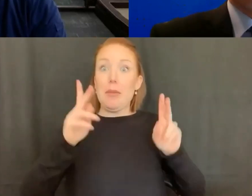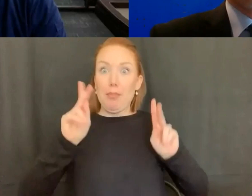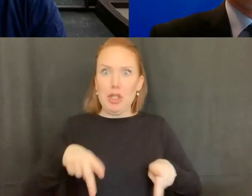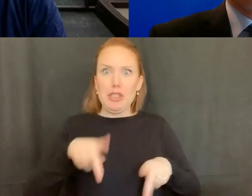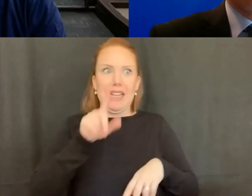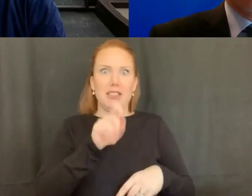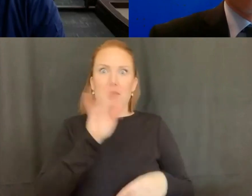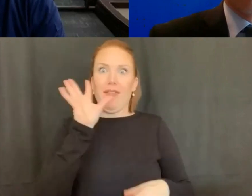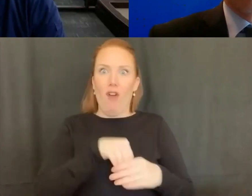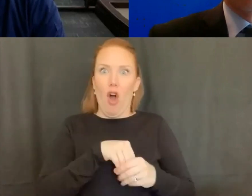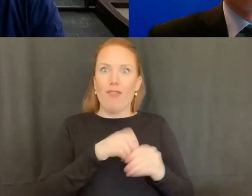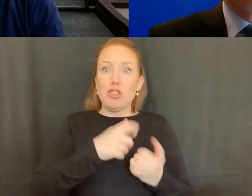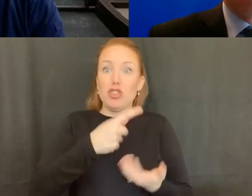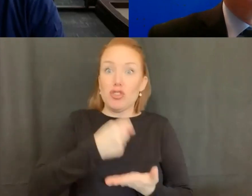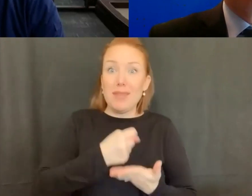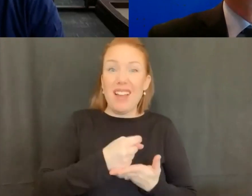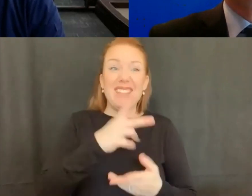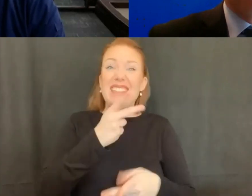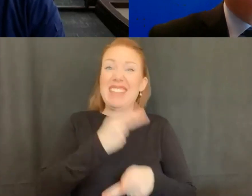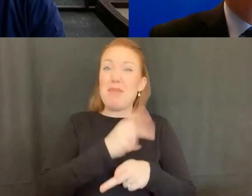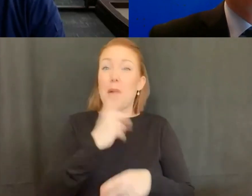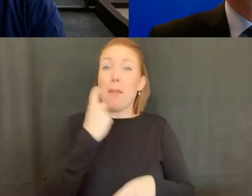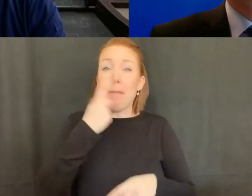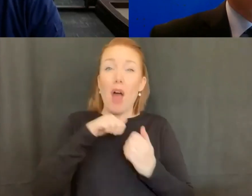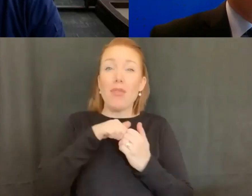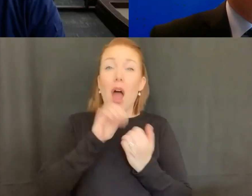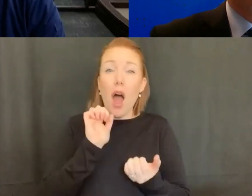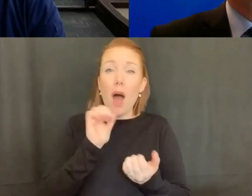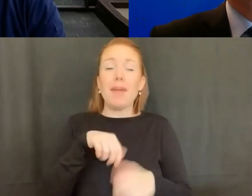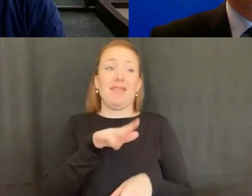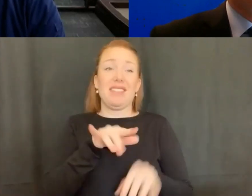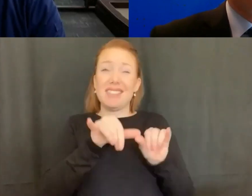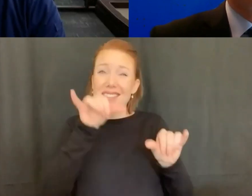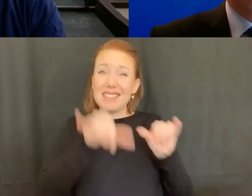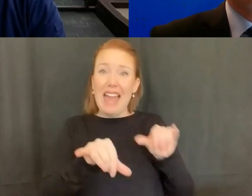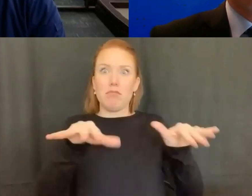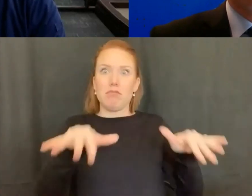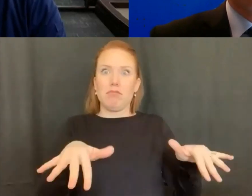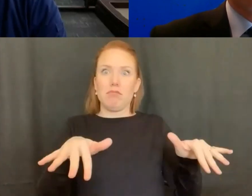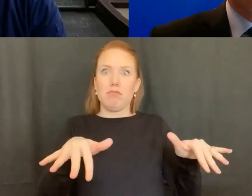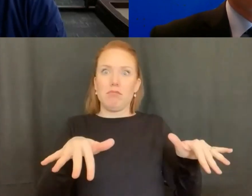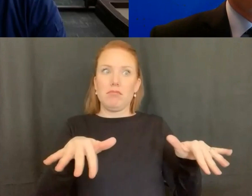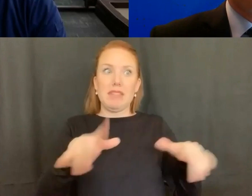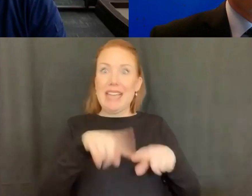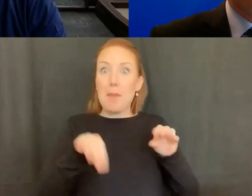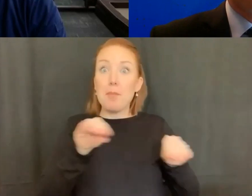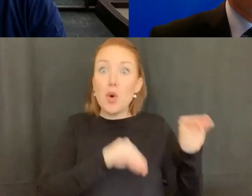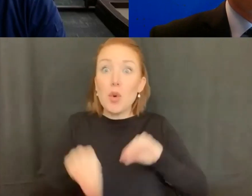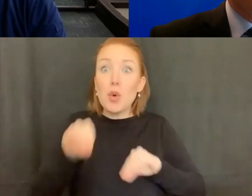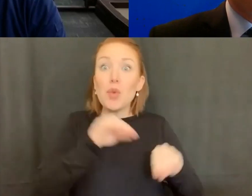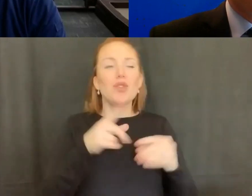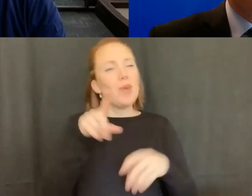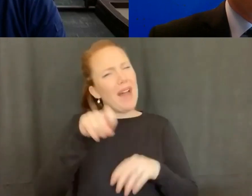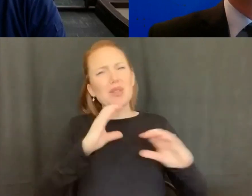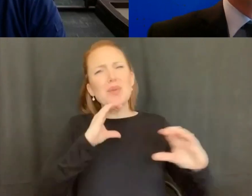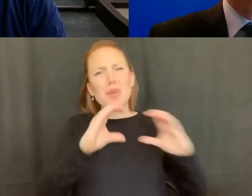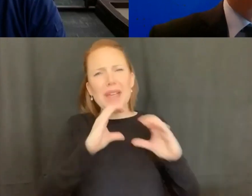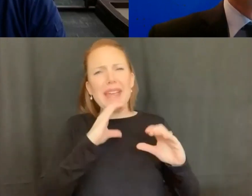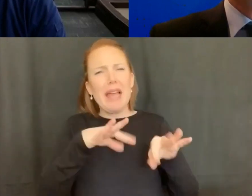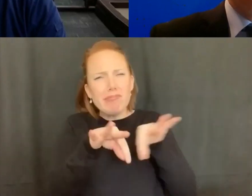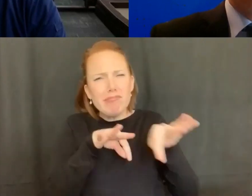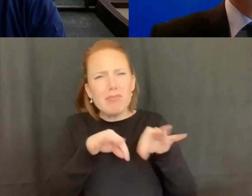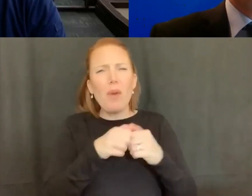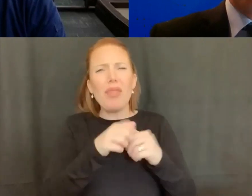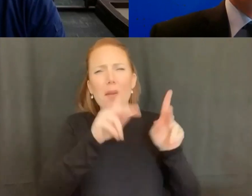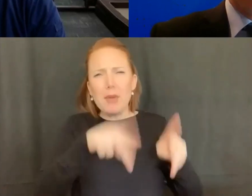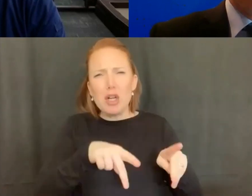in the treatment. They have to hold their mouths open. They have to stay still. I mean, it does require a great deal of communication to provide